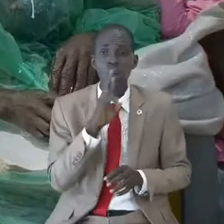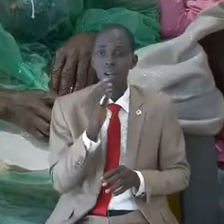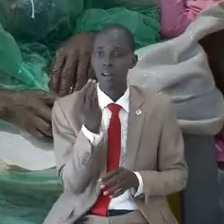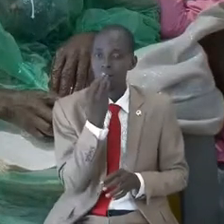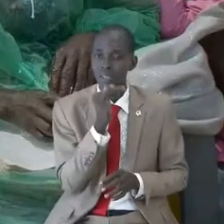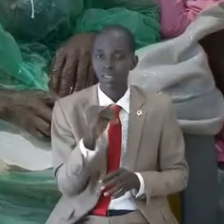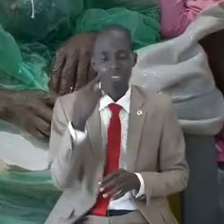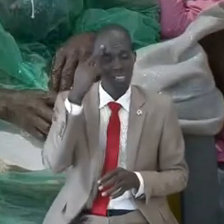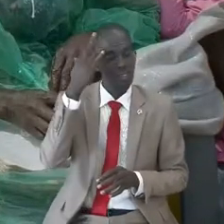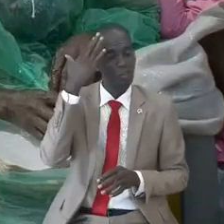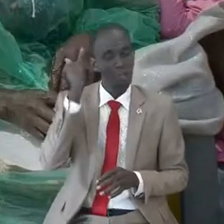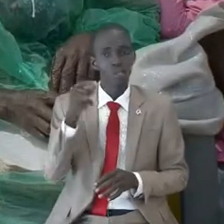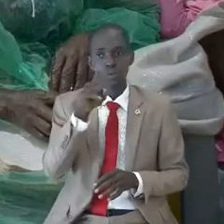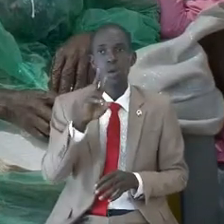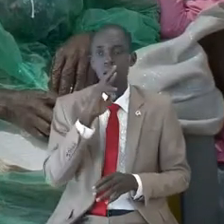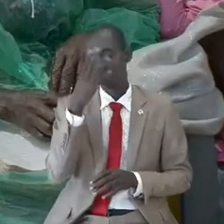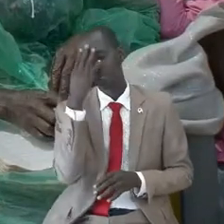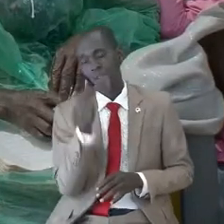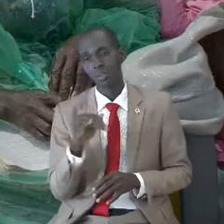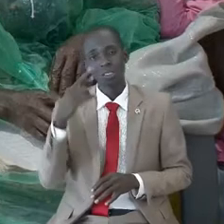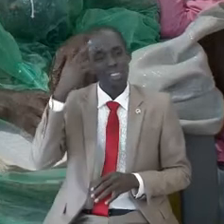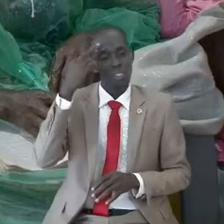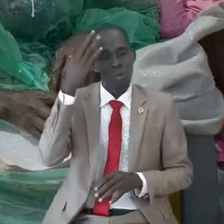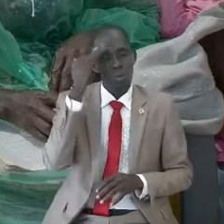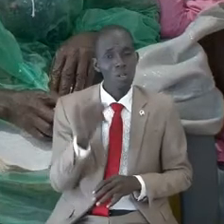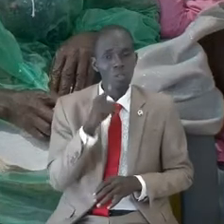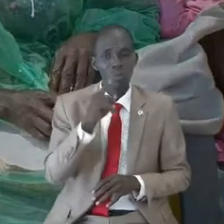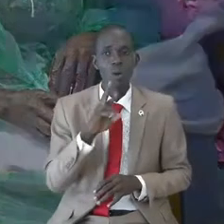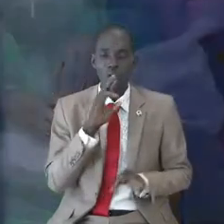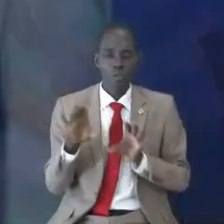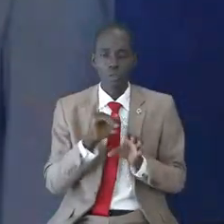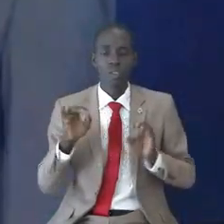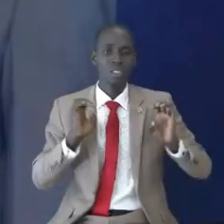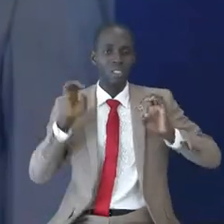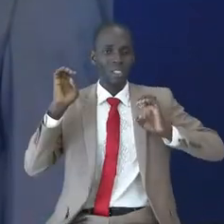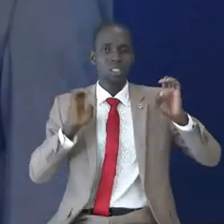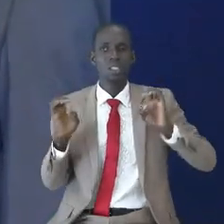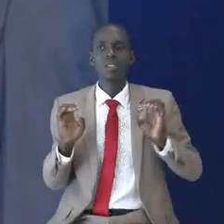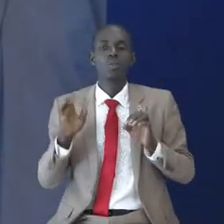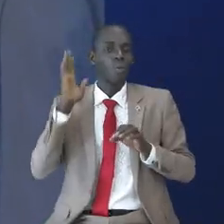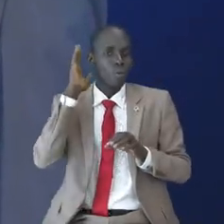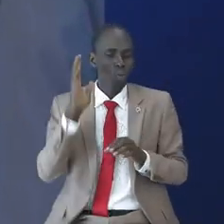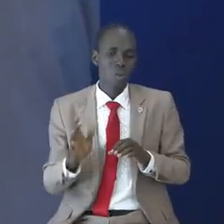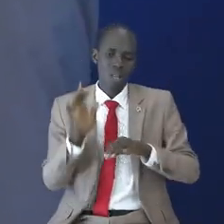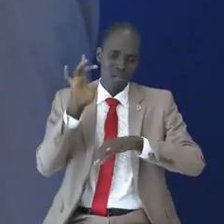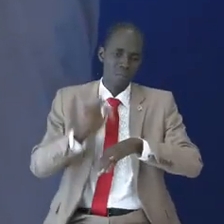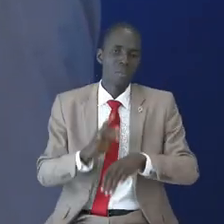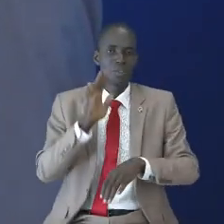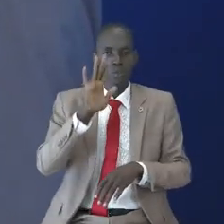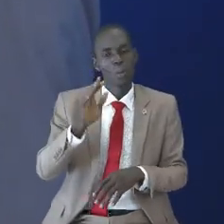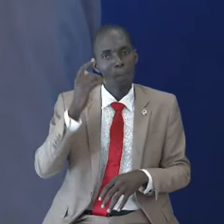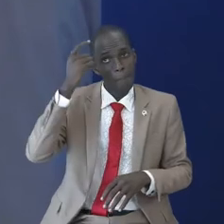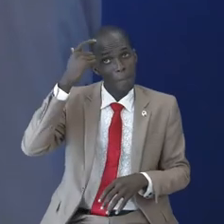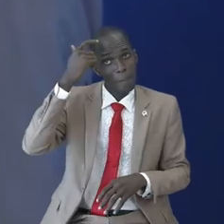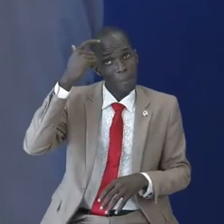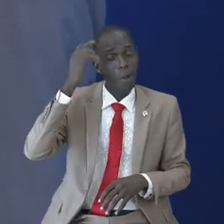rhythm of your sleeping and the rhythm of your exercise also affects your brain. Makes your